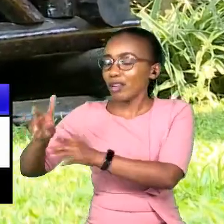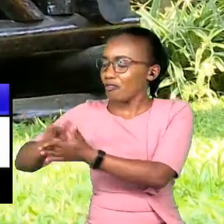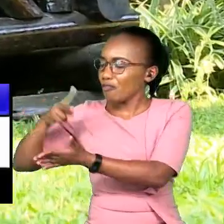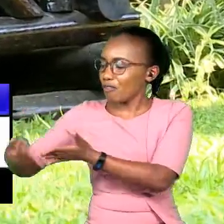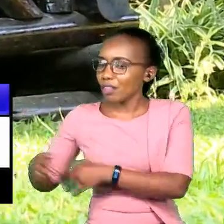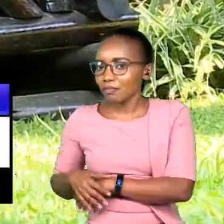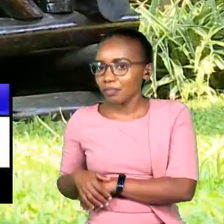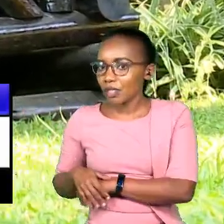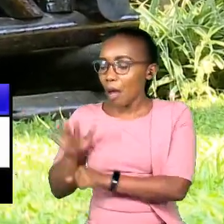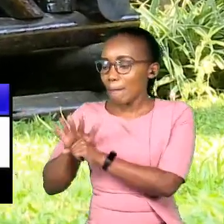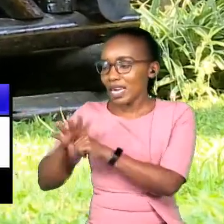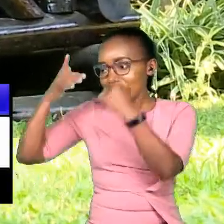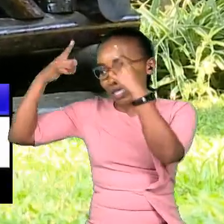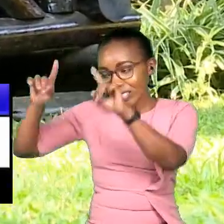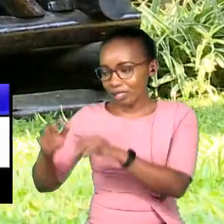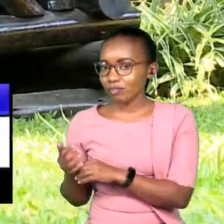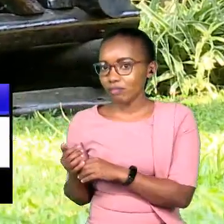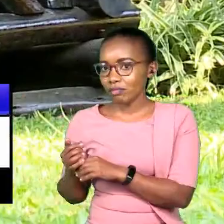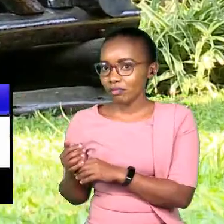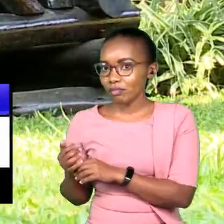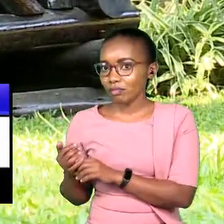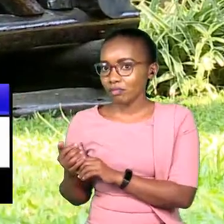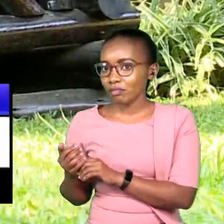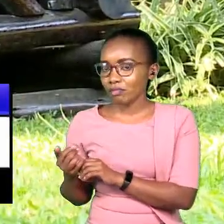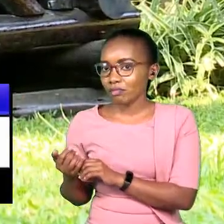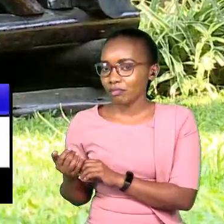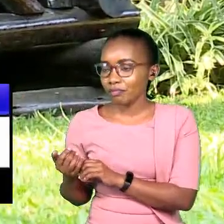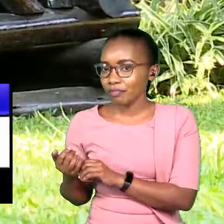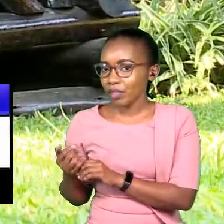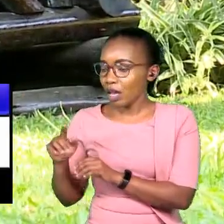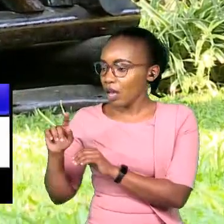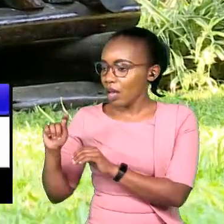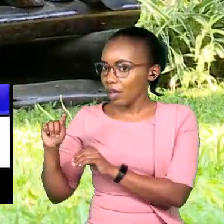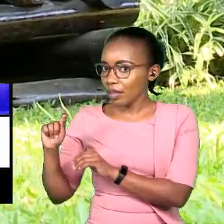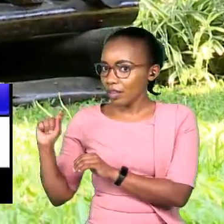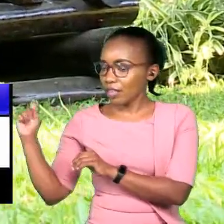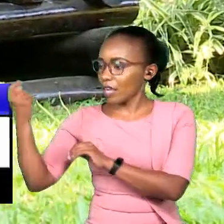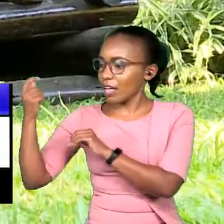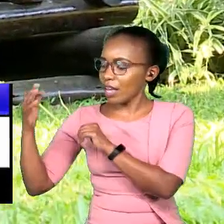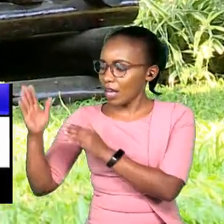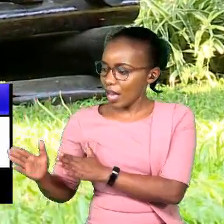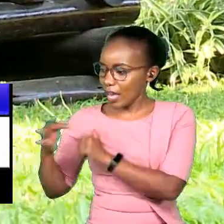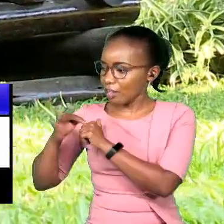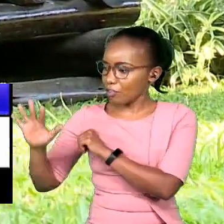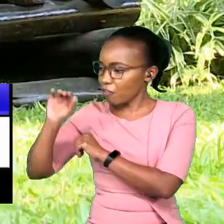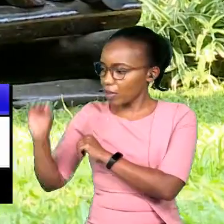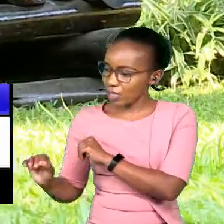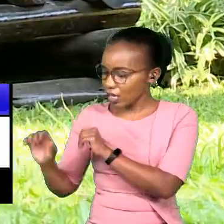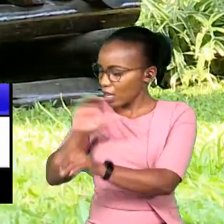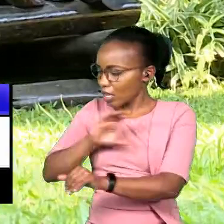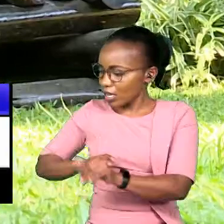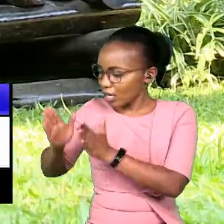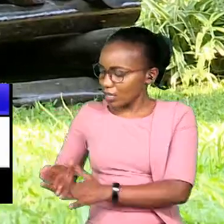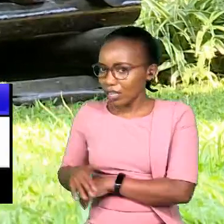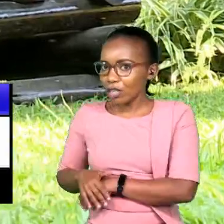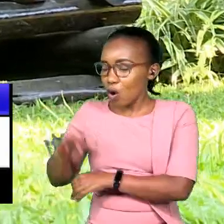Very few of them have succeeded, majorly in as much as Kenya is counted to be 85% Christians.